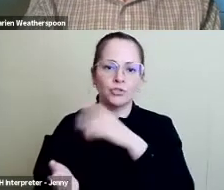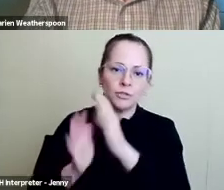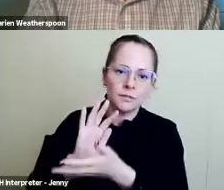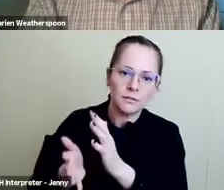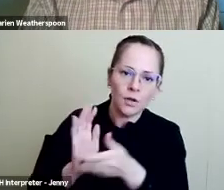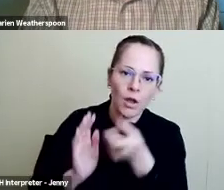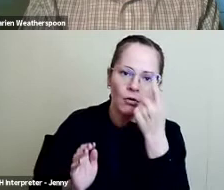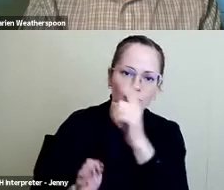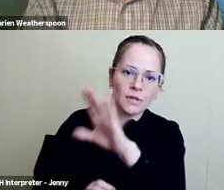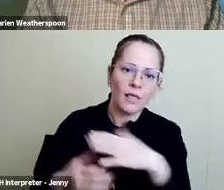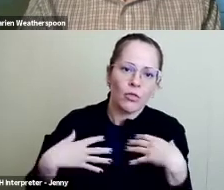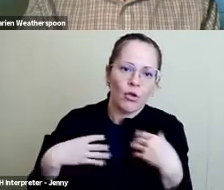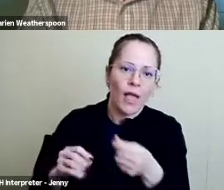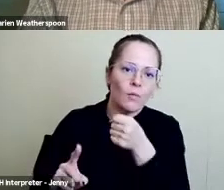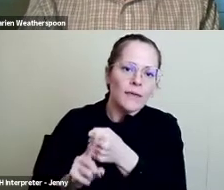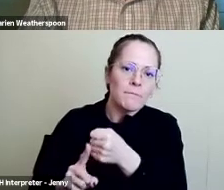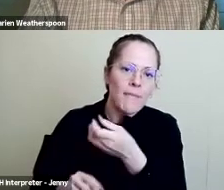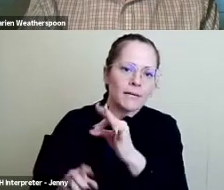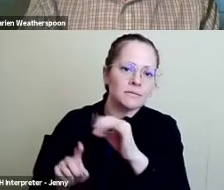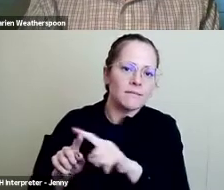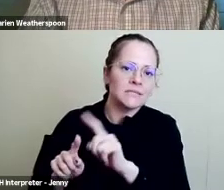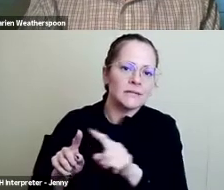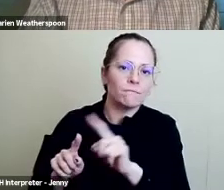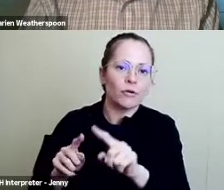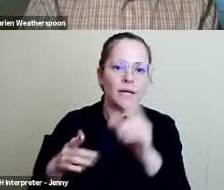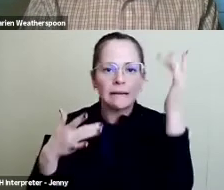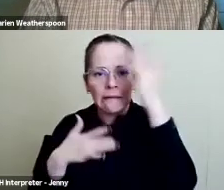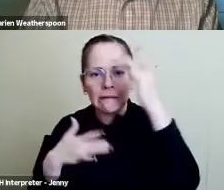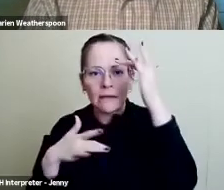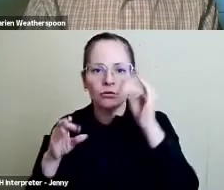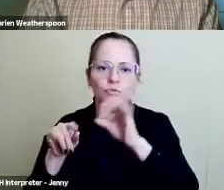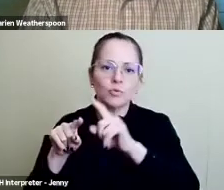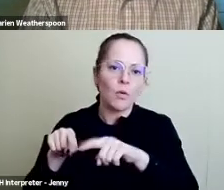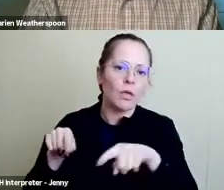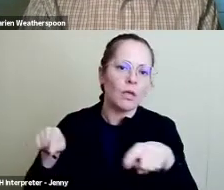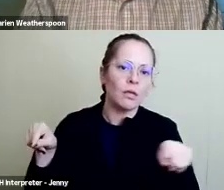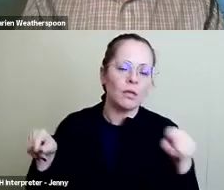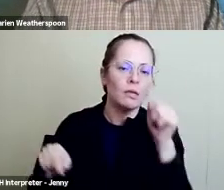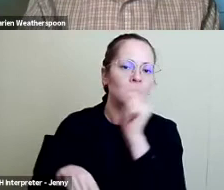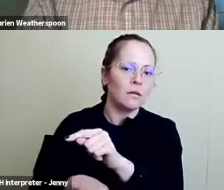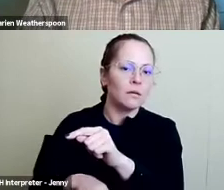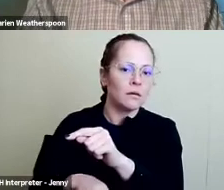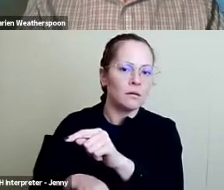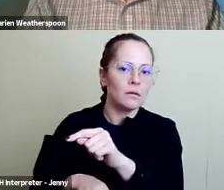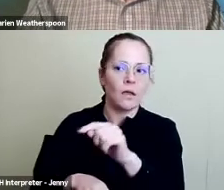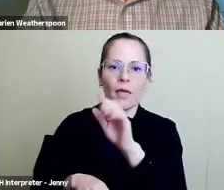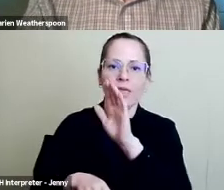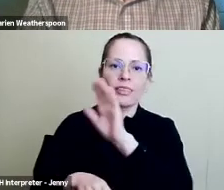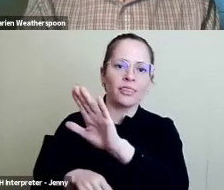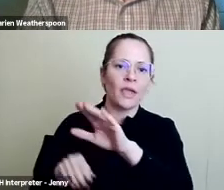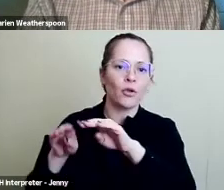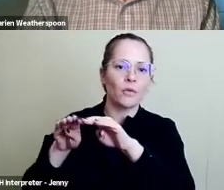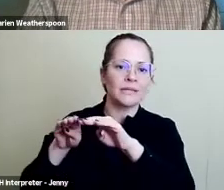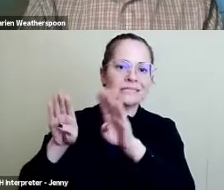health impacts of certain conditions and what the systemic implications of